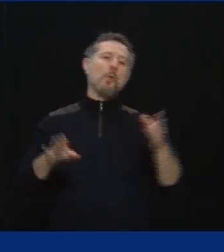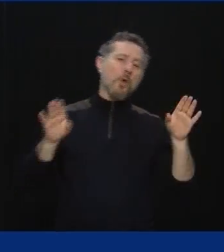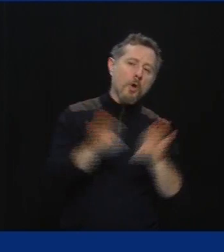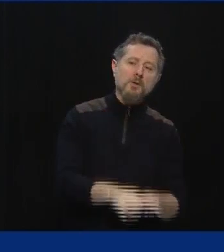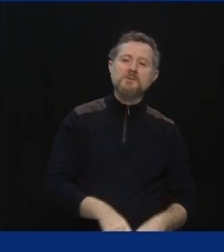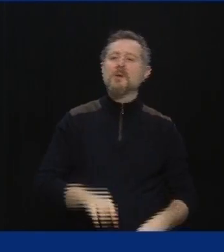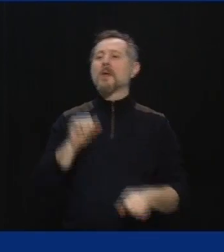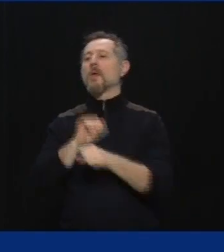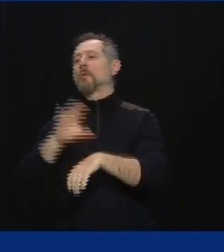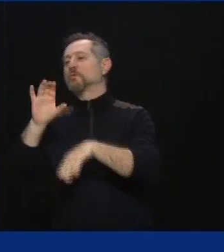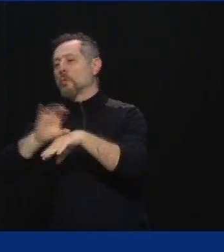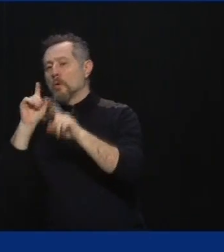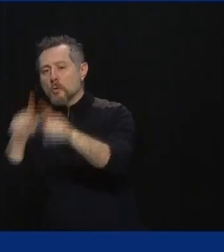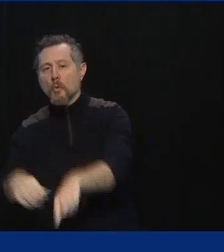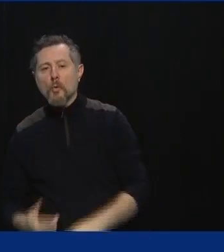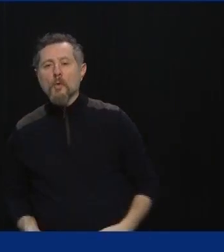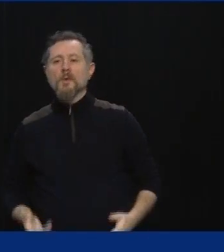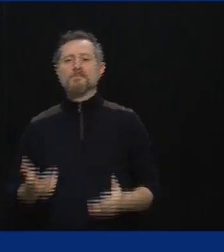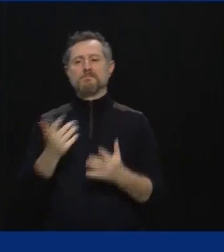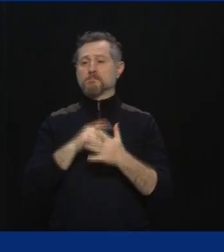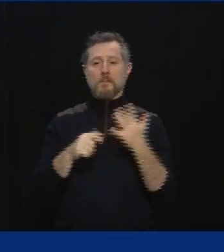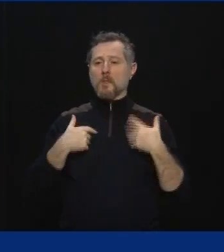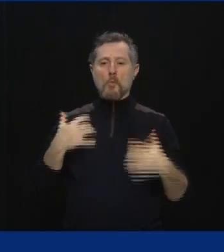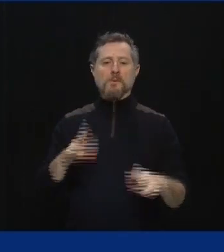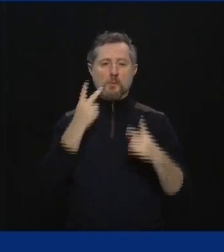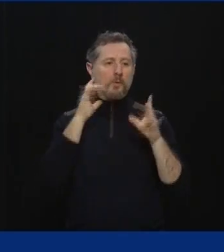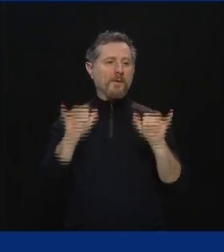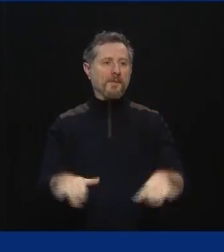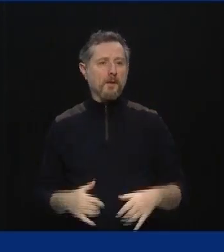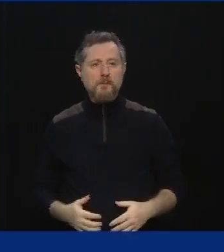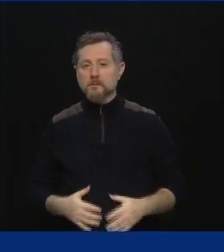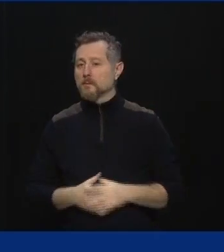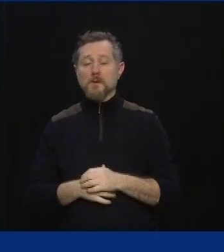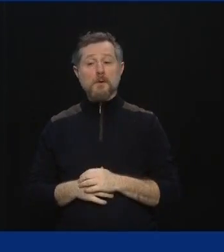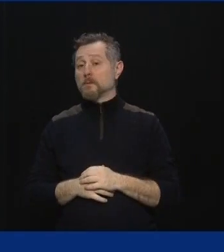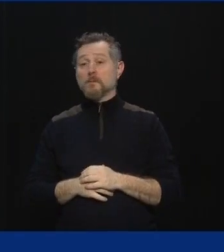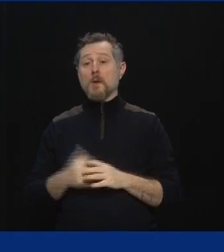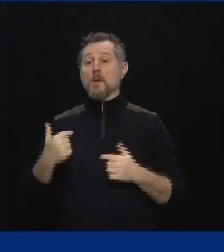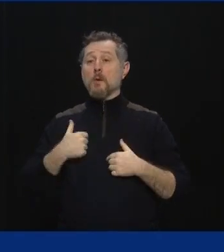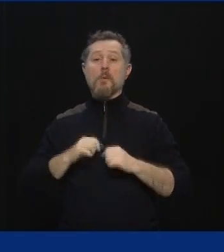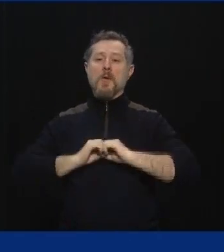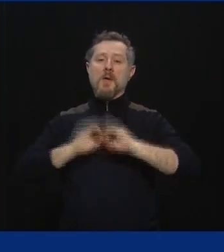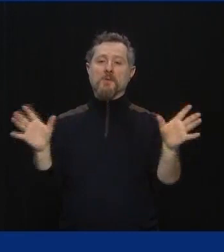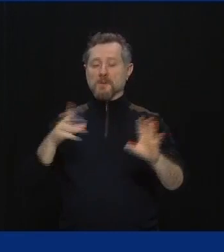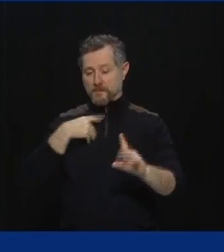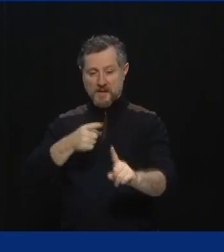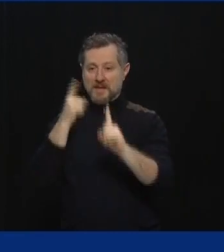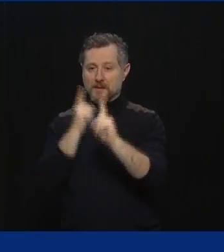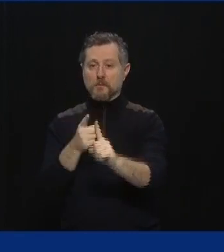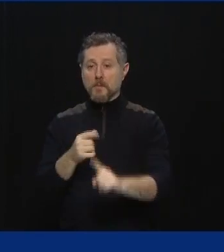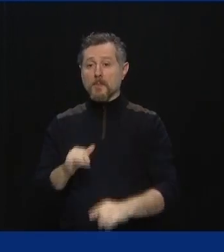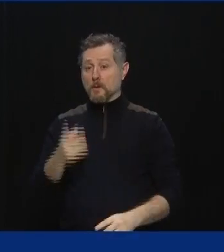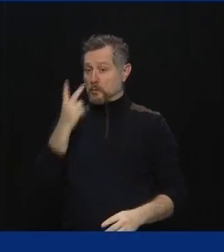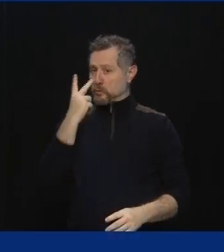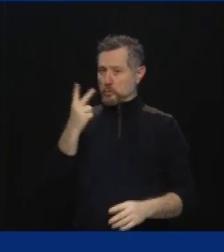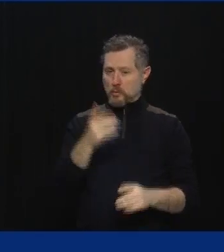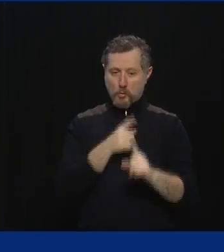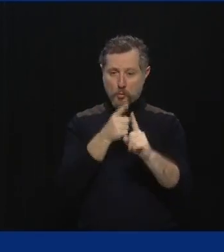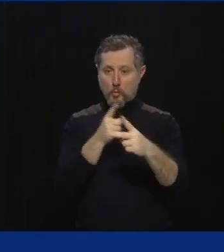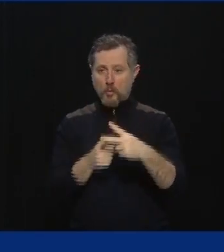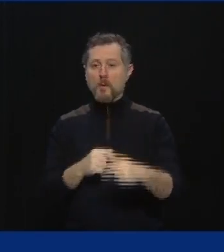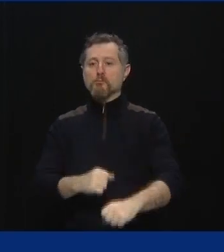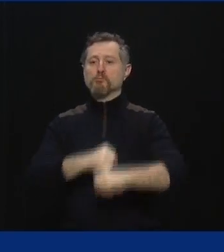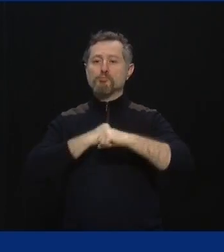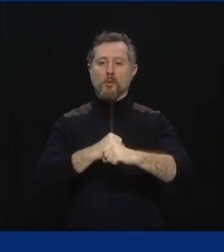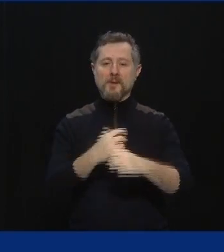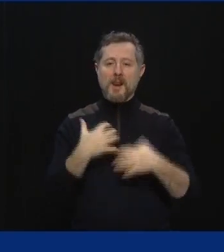on a weekend. And so we're not going to do that. And I said very strongly, this is all about two things, protecting the